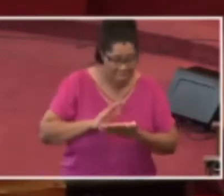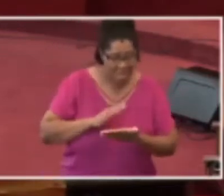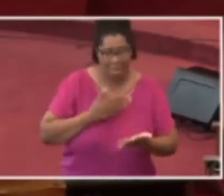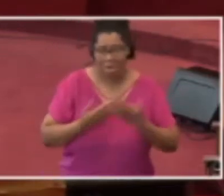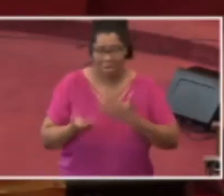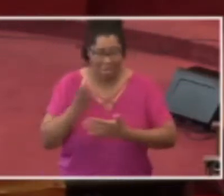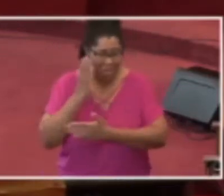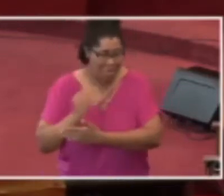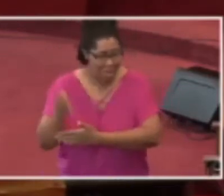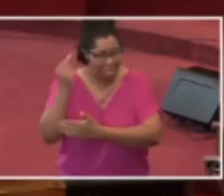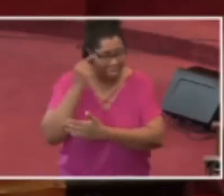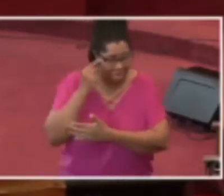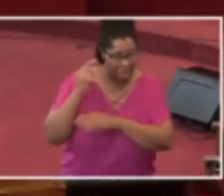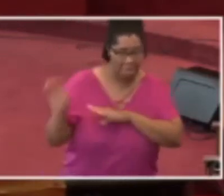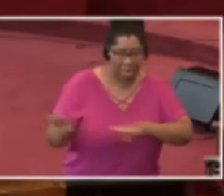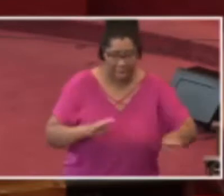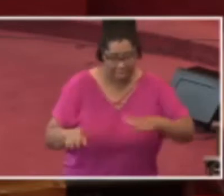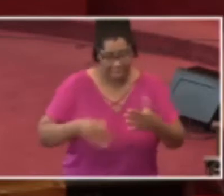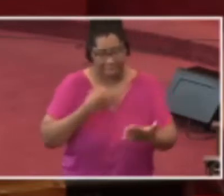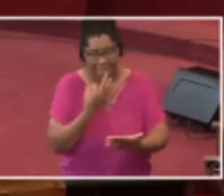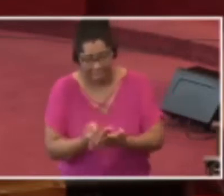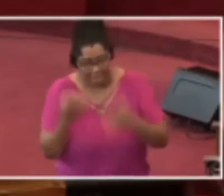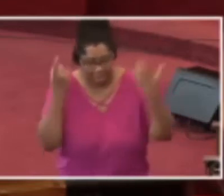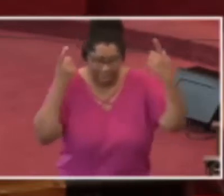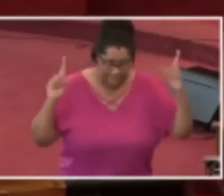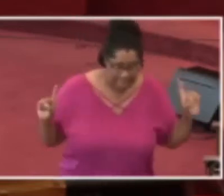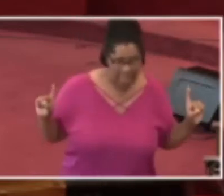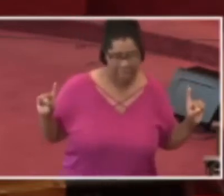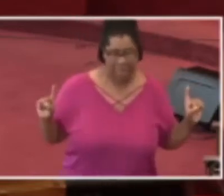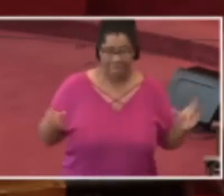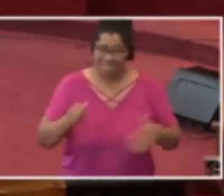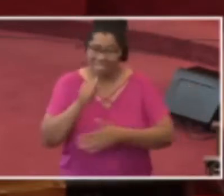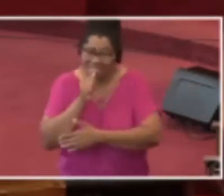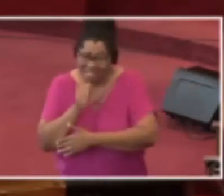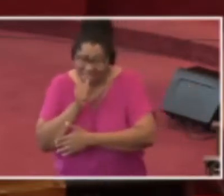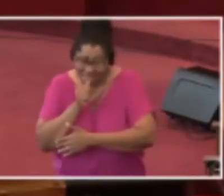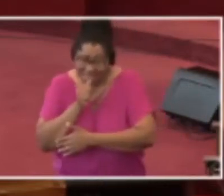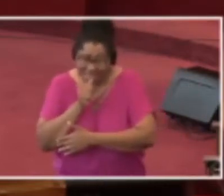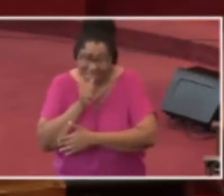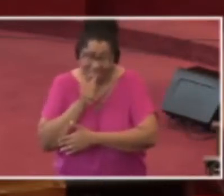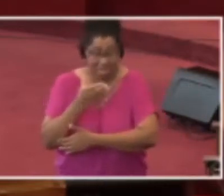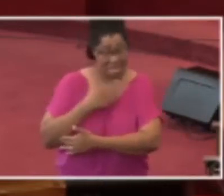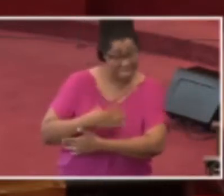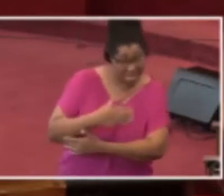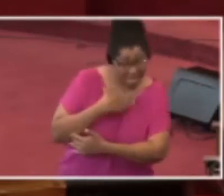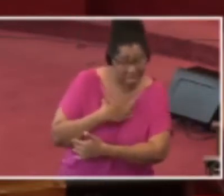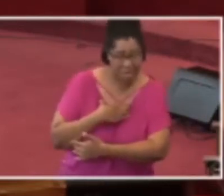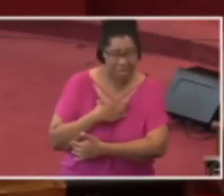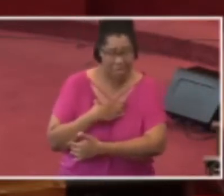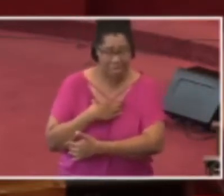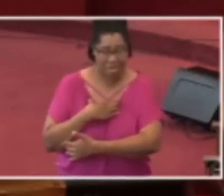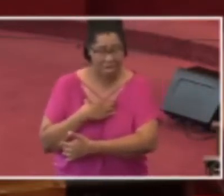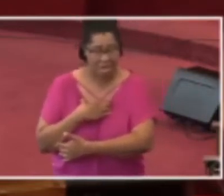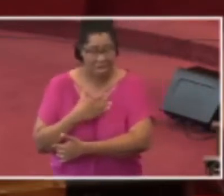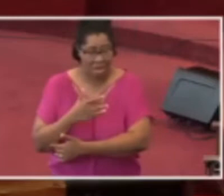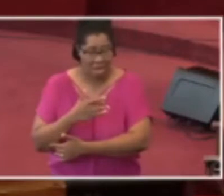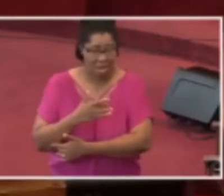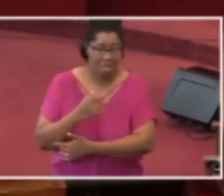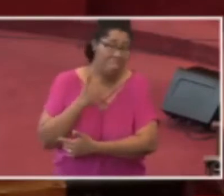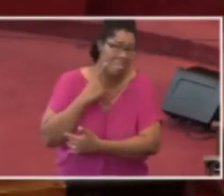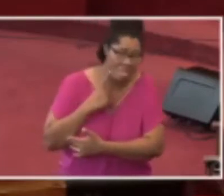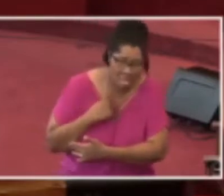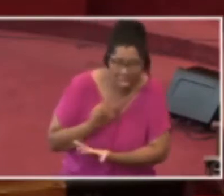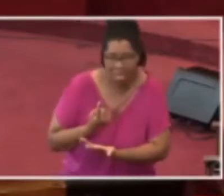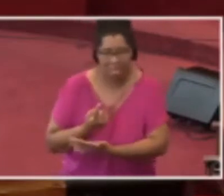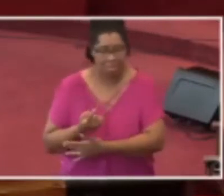our thoughts, our ways, our failures, our successes, our secrets, our lusts, our desires, our hearts, our prayer life